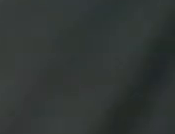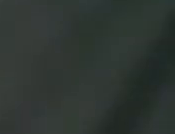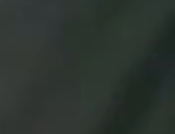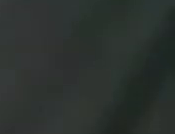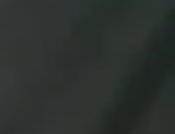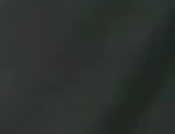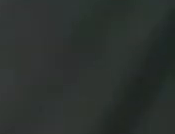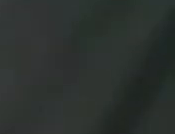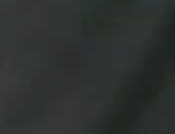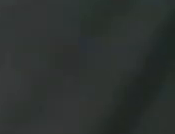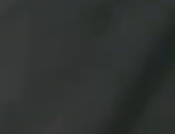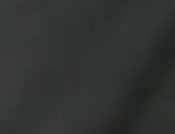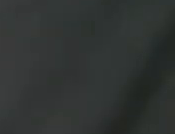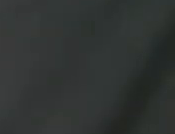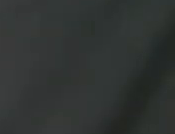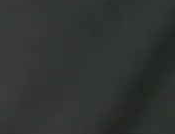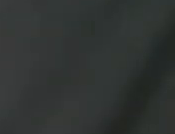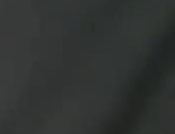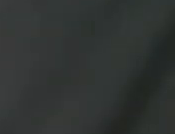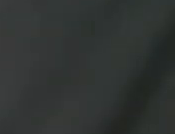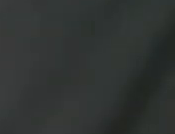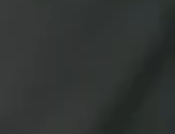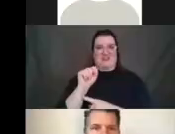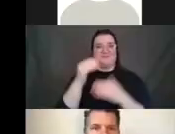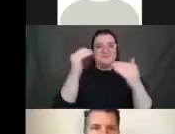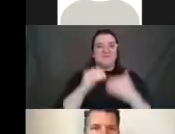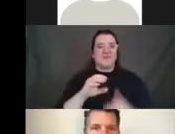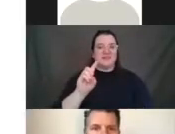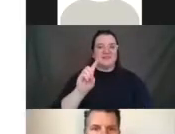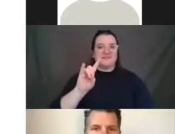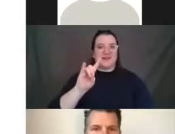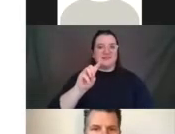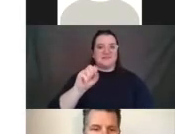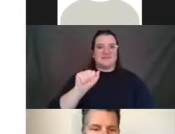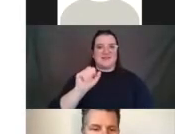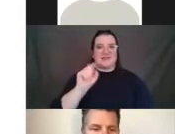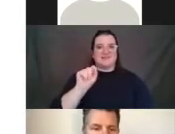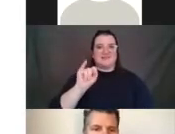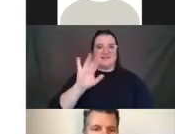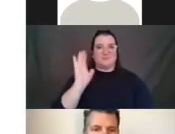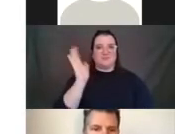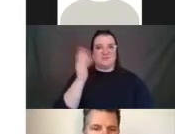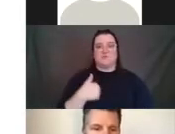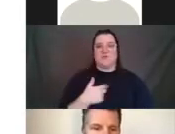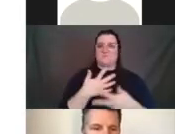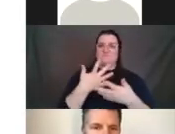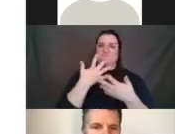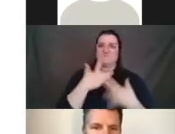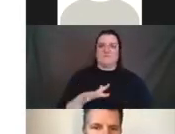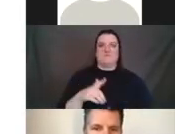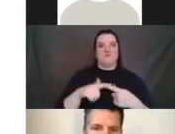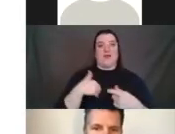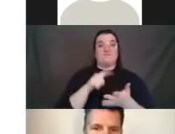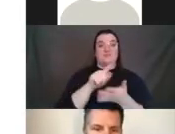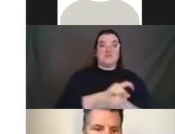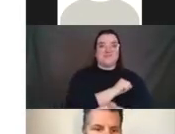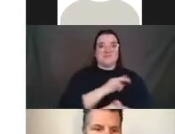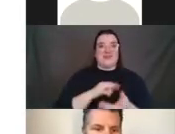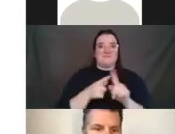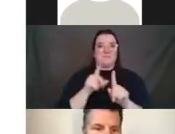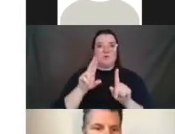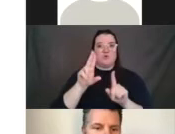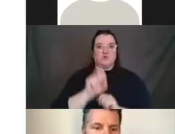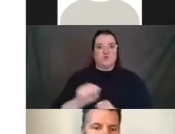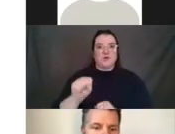So we're going to move on to our didactic presentation. And we are very, very privileged to have attorneys and staff from the U.S. Department of